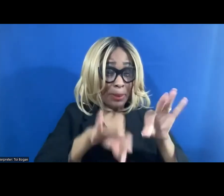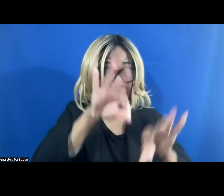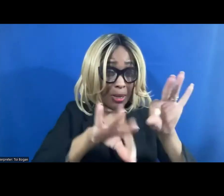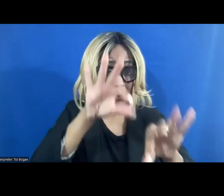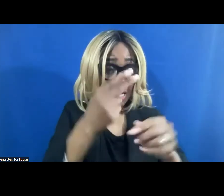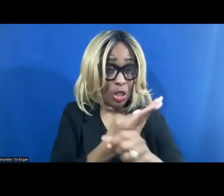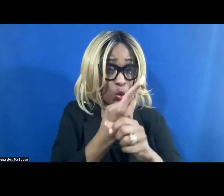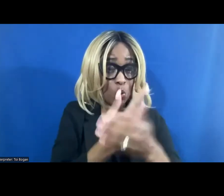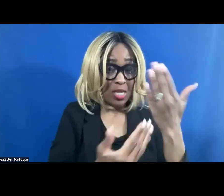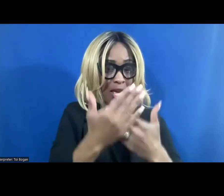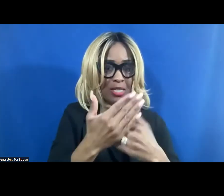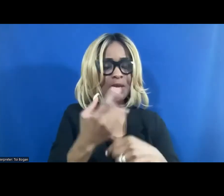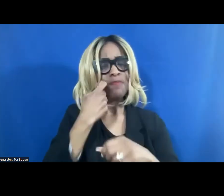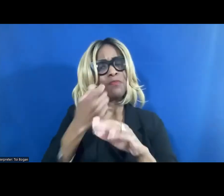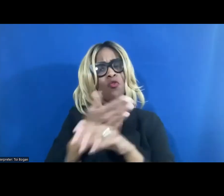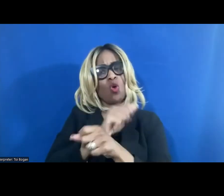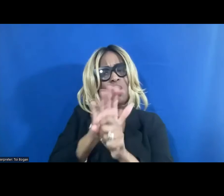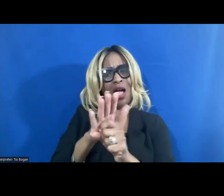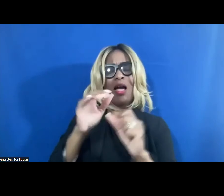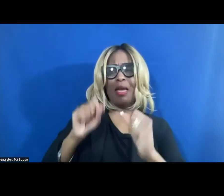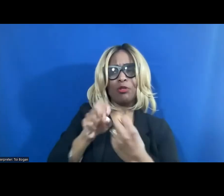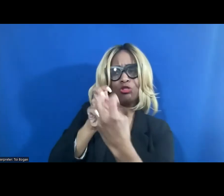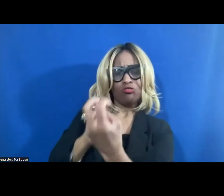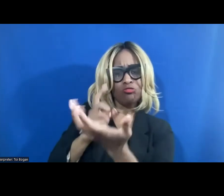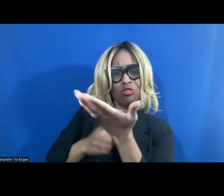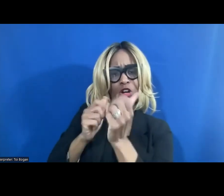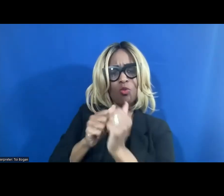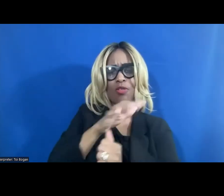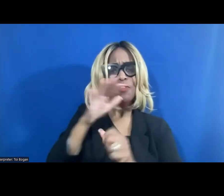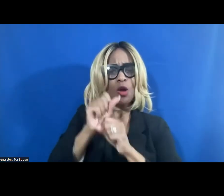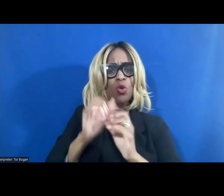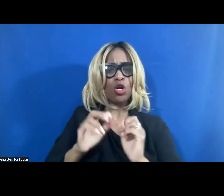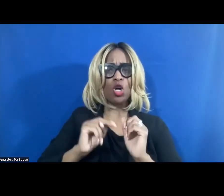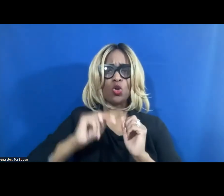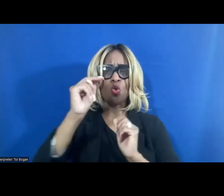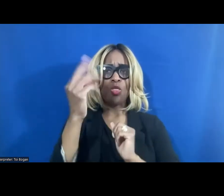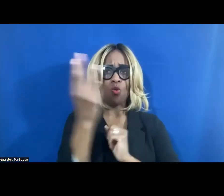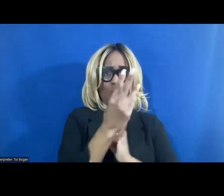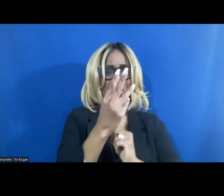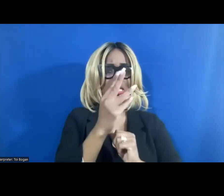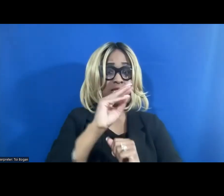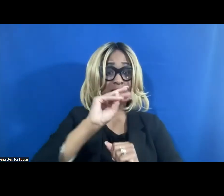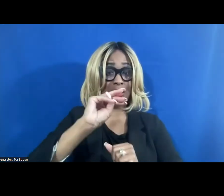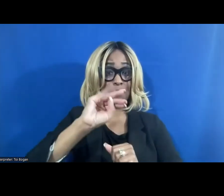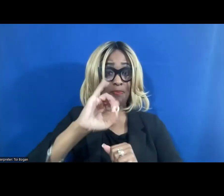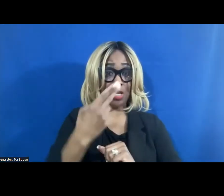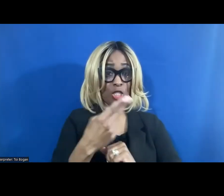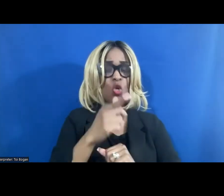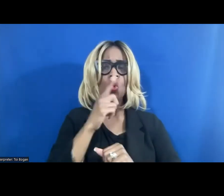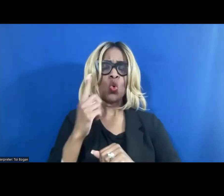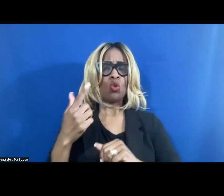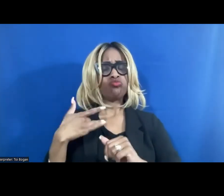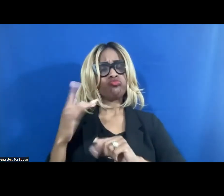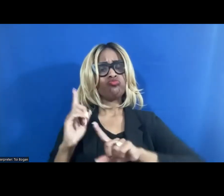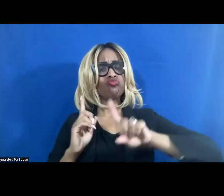able to speak with a farm worker in the northwest part of Michigan who has been coming up to Michigan